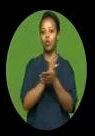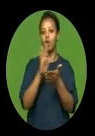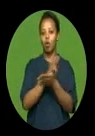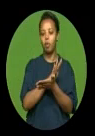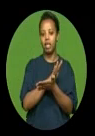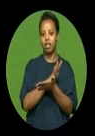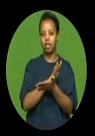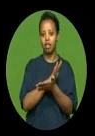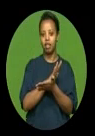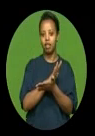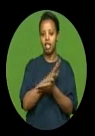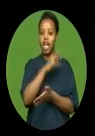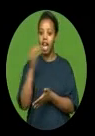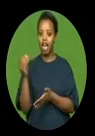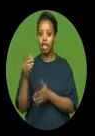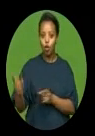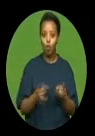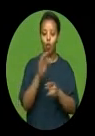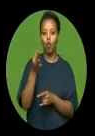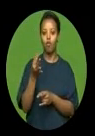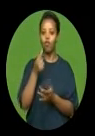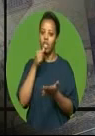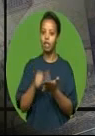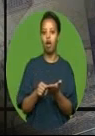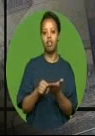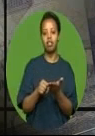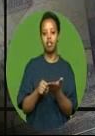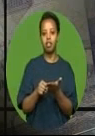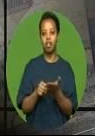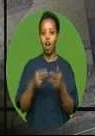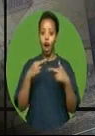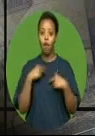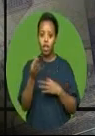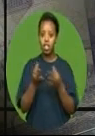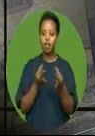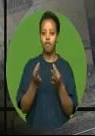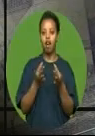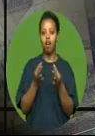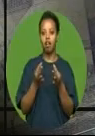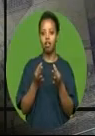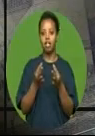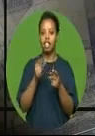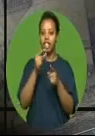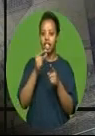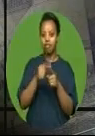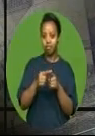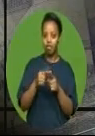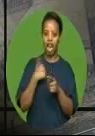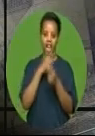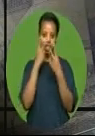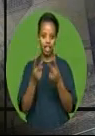documents, and mode of dispatch. Having defined the term, let us see